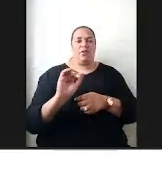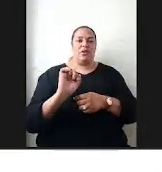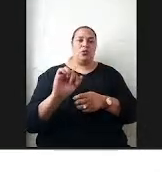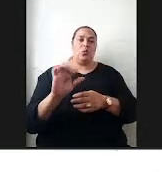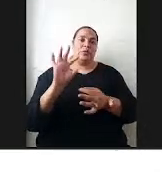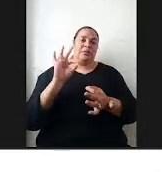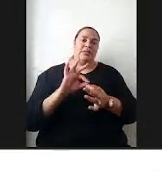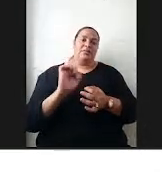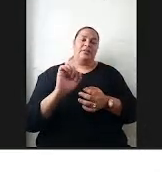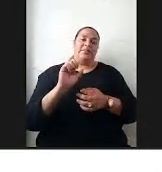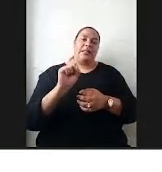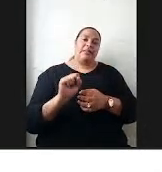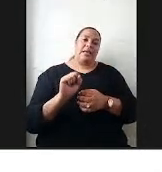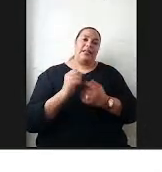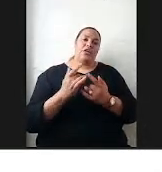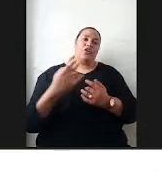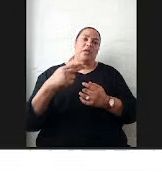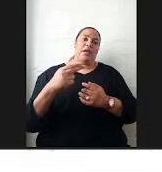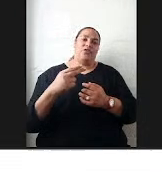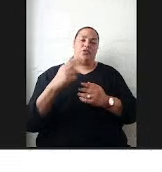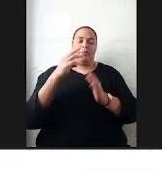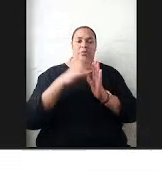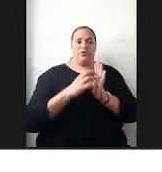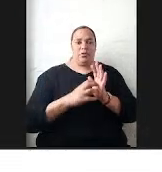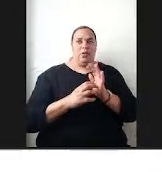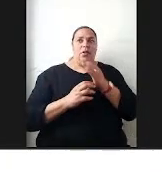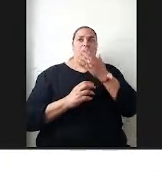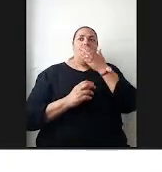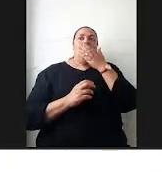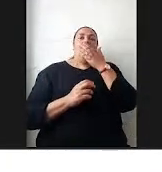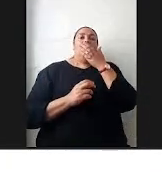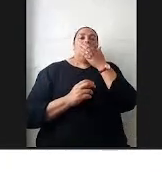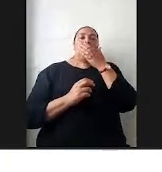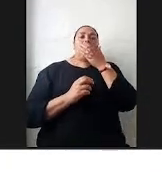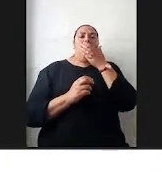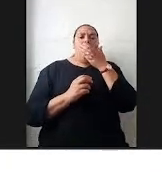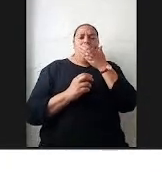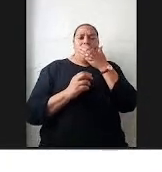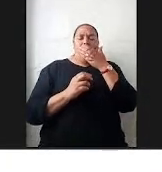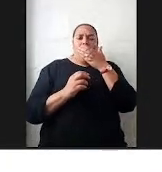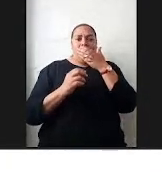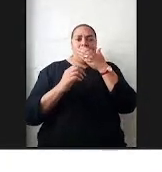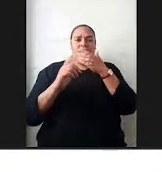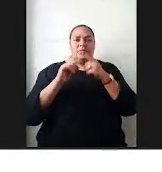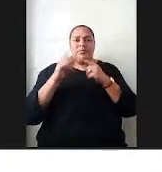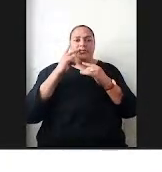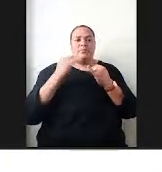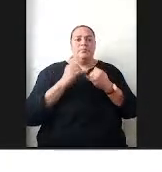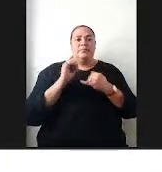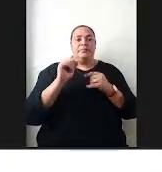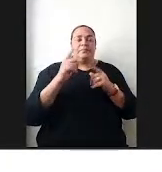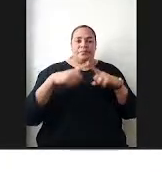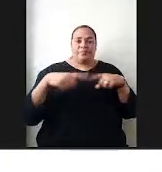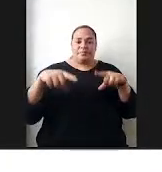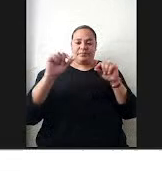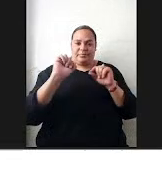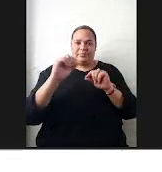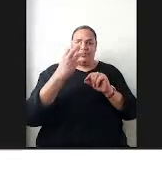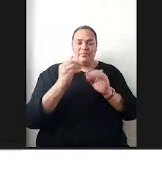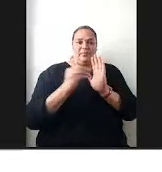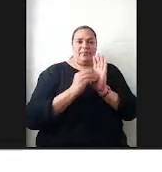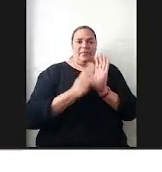Saldana green hydrogen picture. And it seems to be that across the globe, the Japanese have captured the market